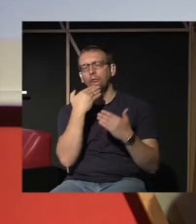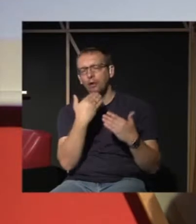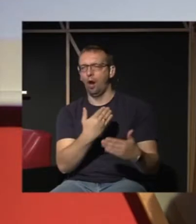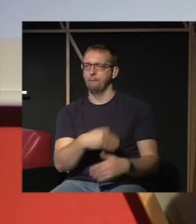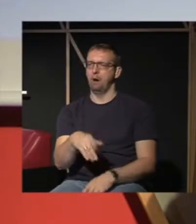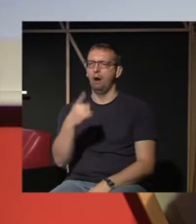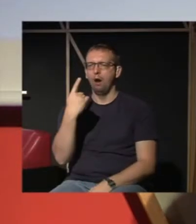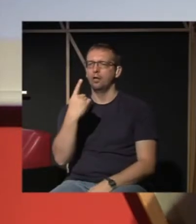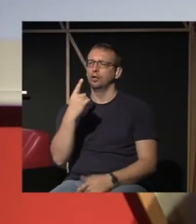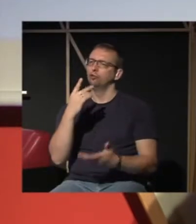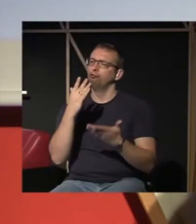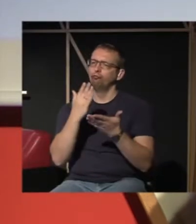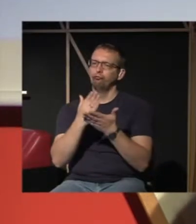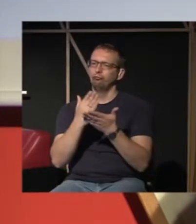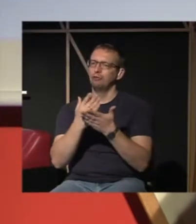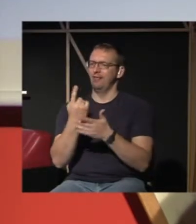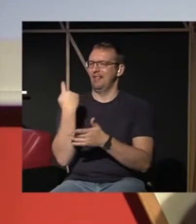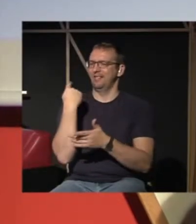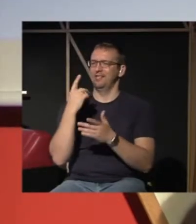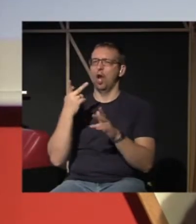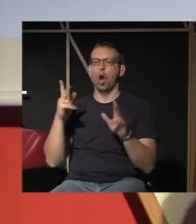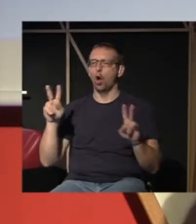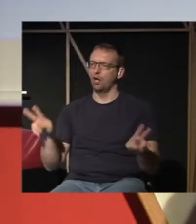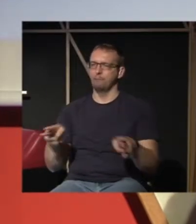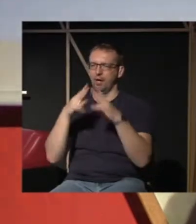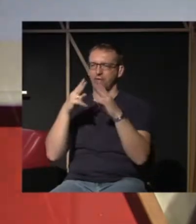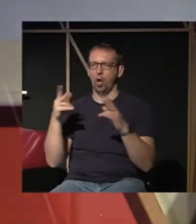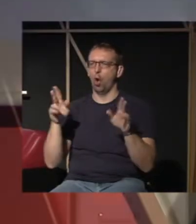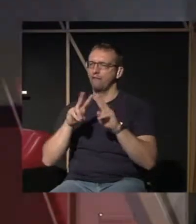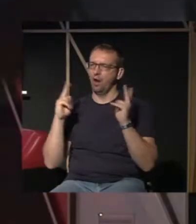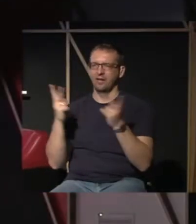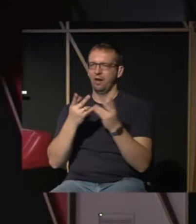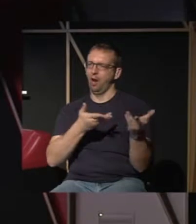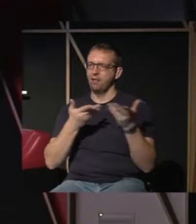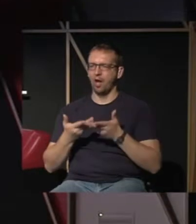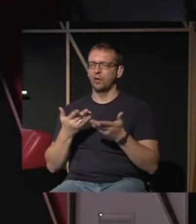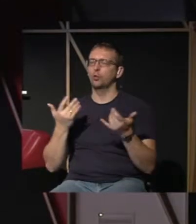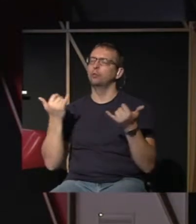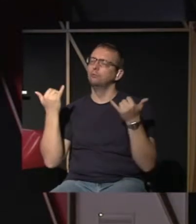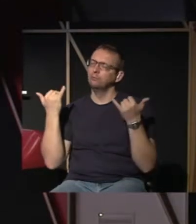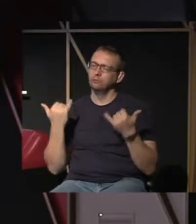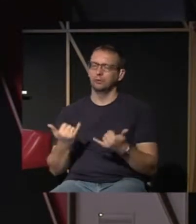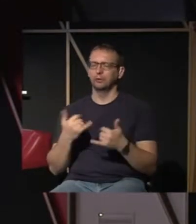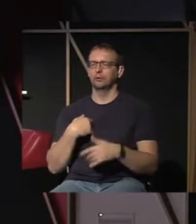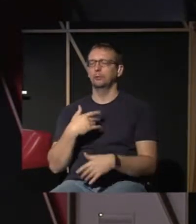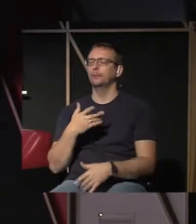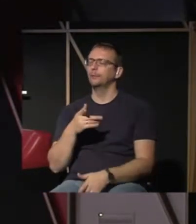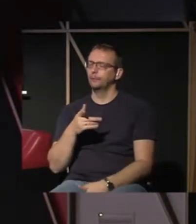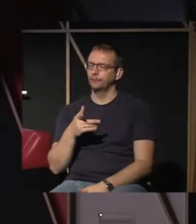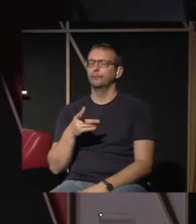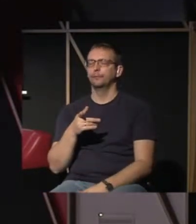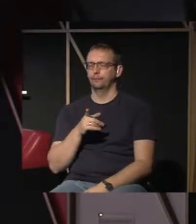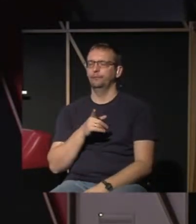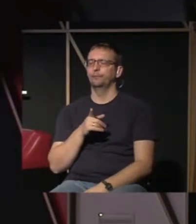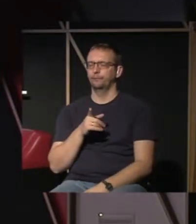Joyce, nothing would have happened. So at the talk here, was really lucky that I then met Patrick,